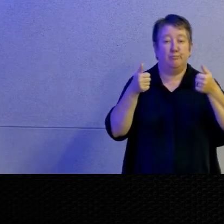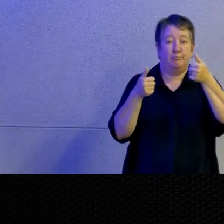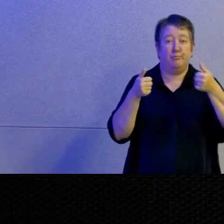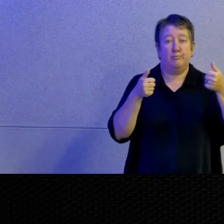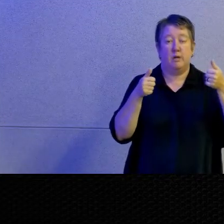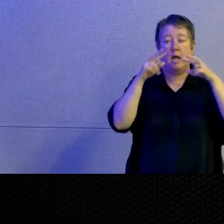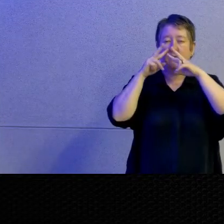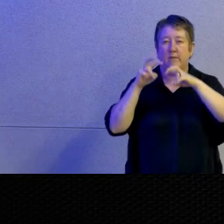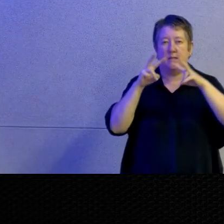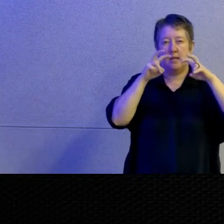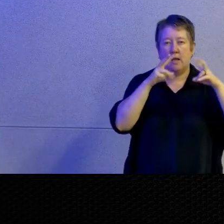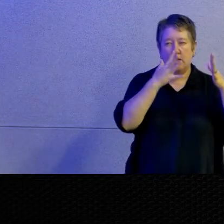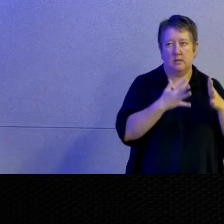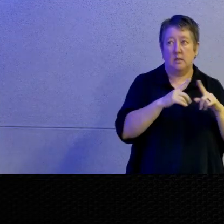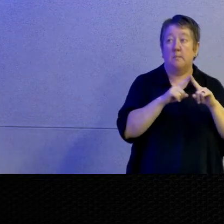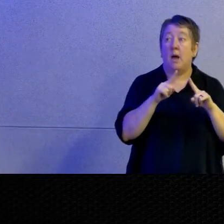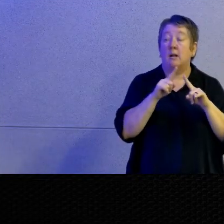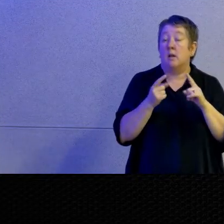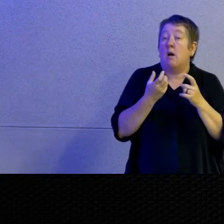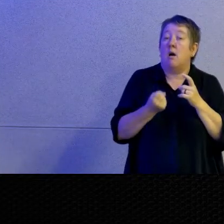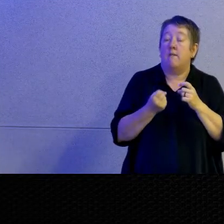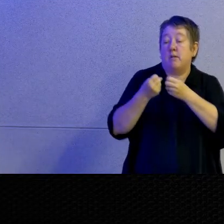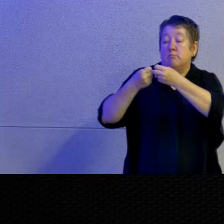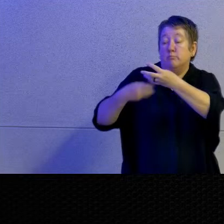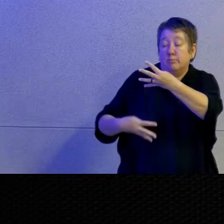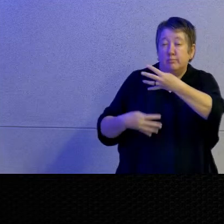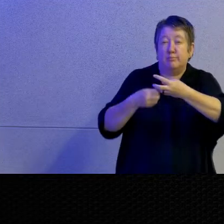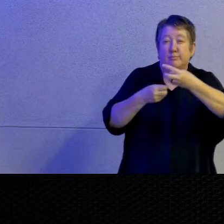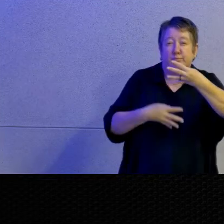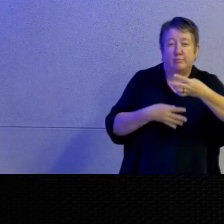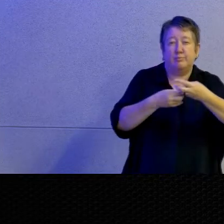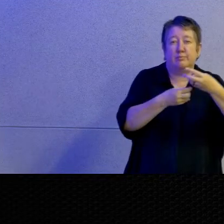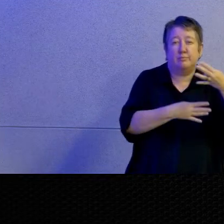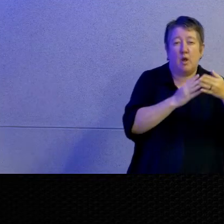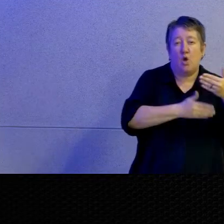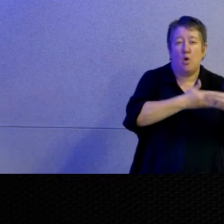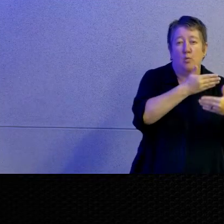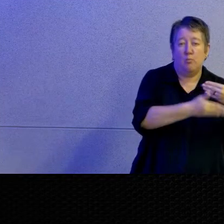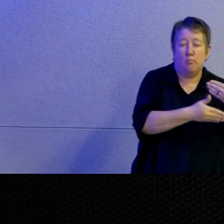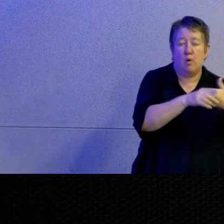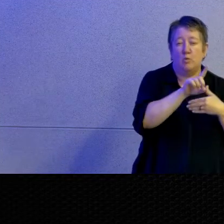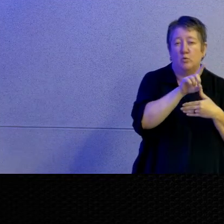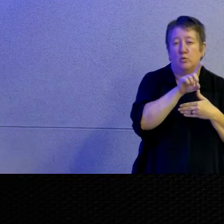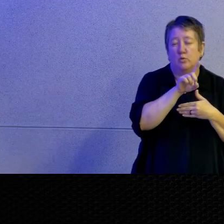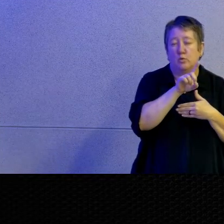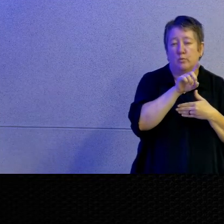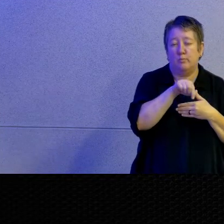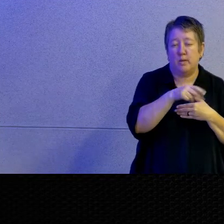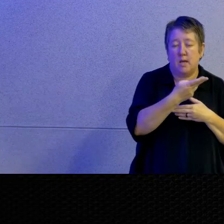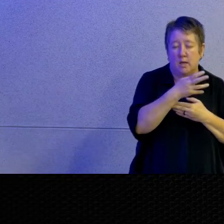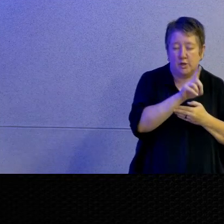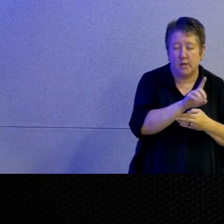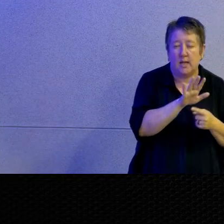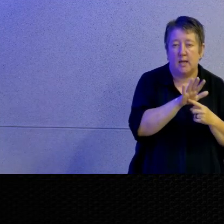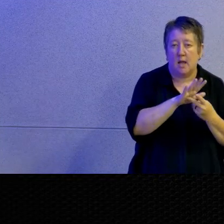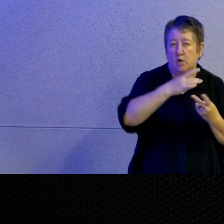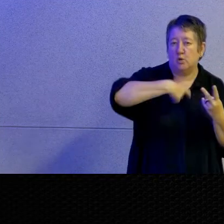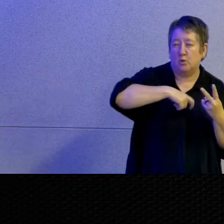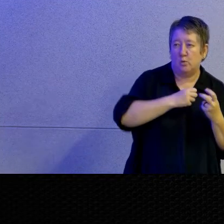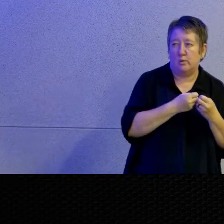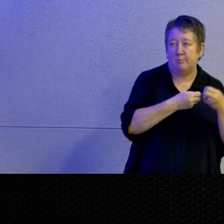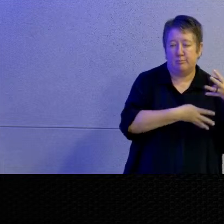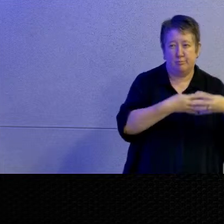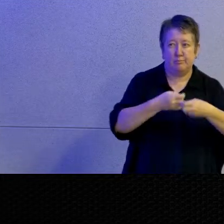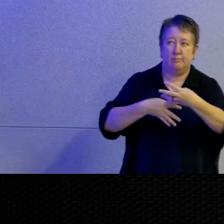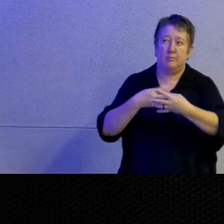many postdocs and the many students underneath them. And they have been participating heavily at CERN, as you can